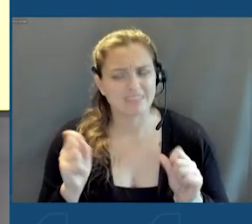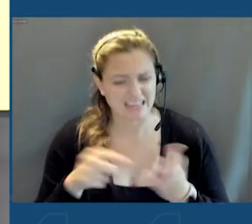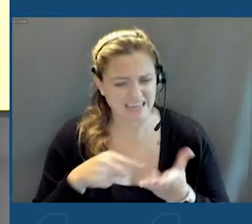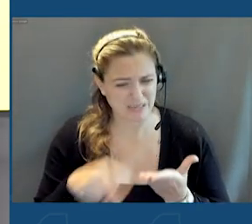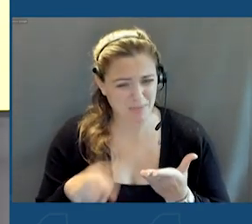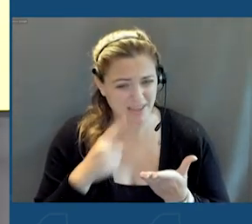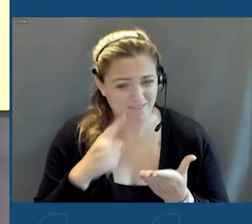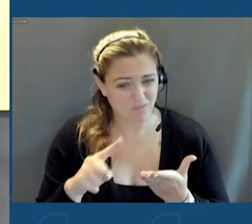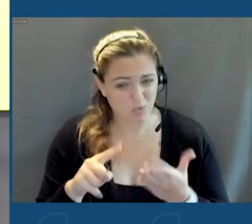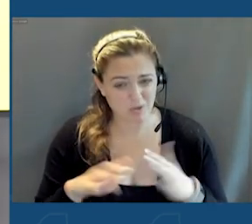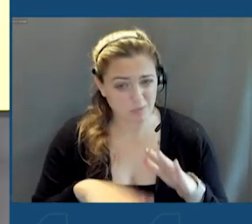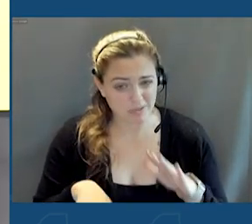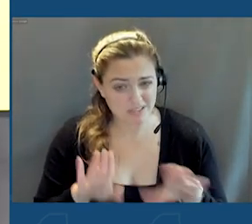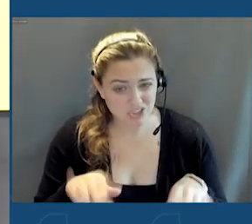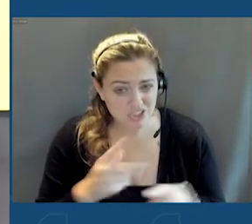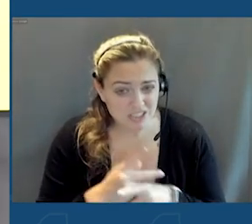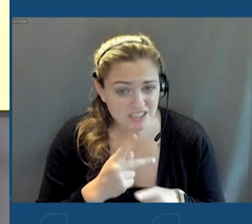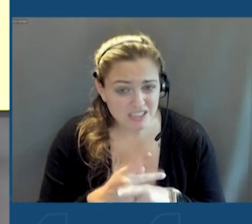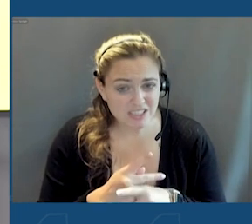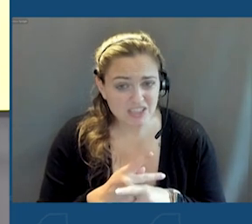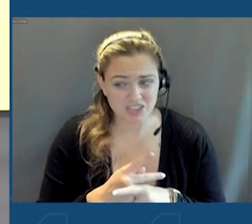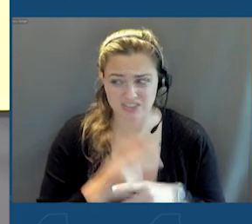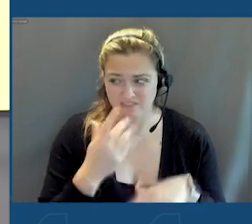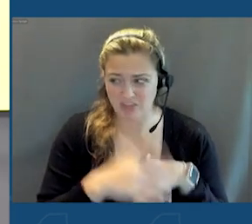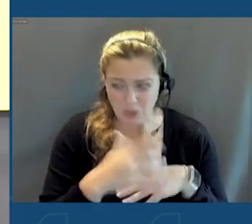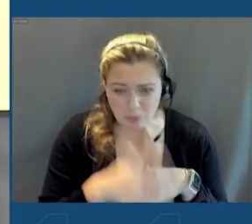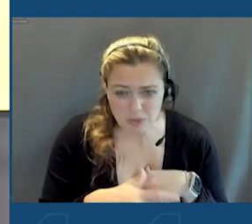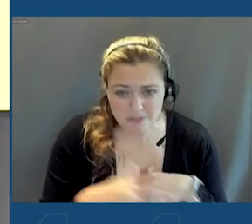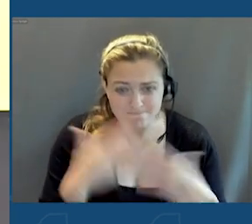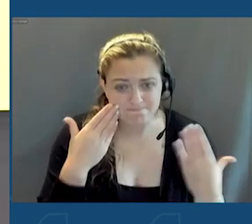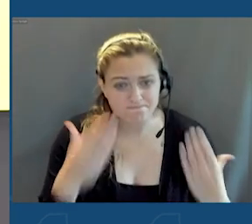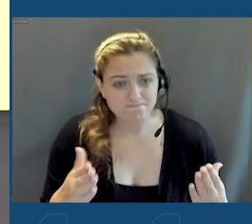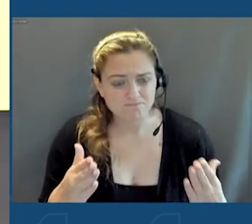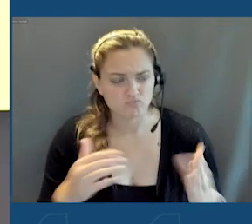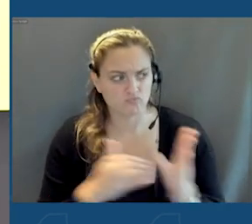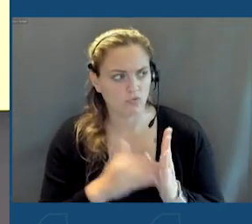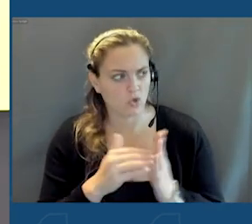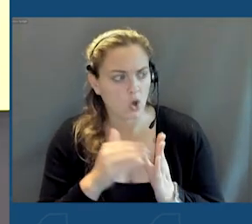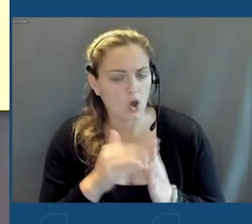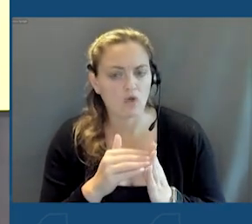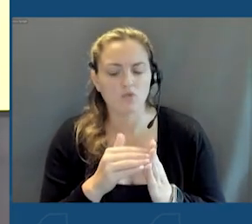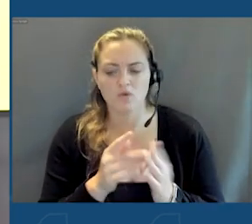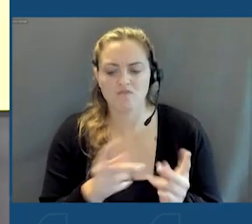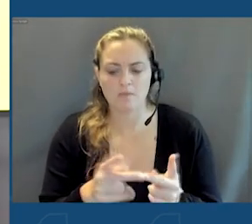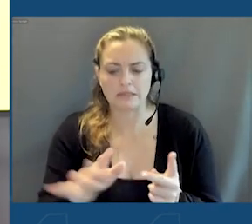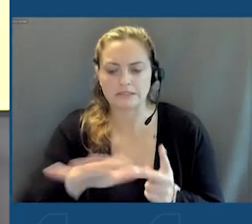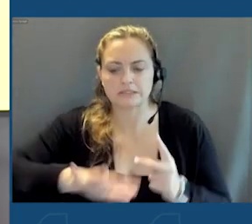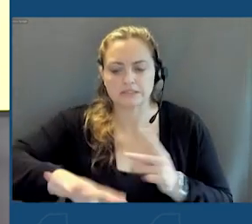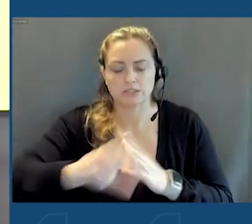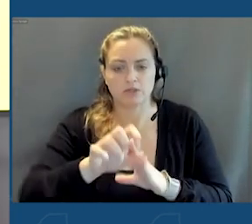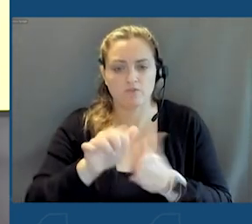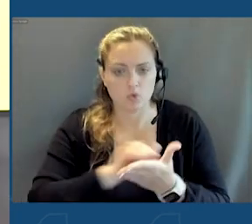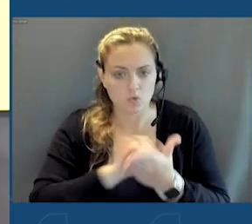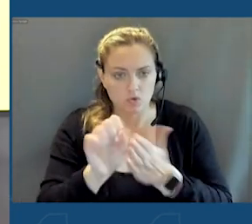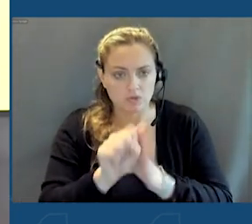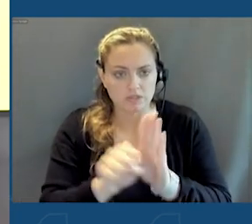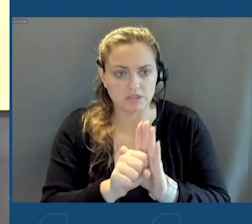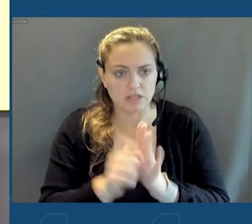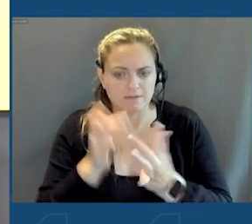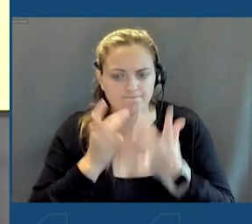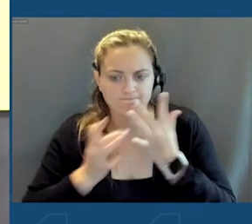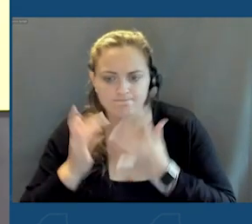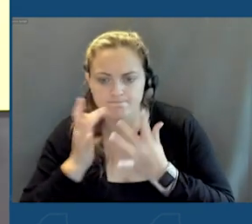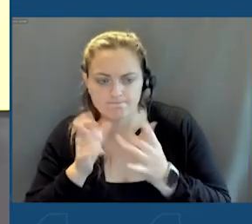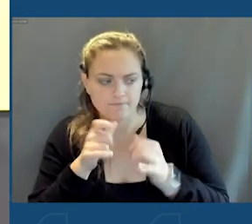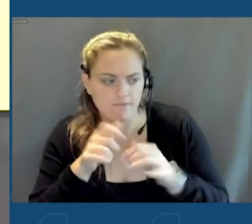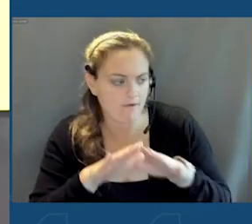even basic child care if it's available. And a lot of times it's not available. We have child care deserts all over the state of New York. And there's not healthy activities